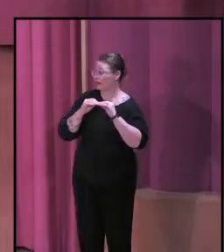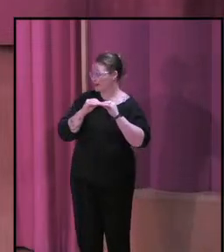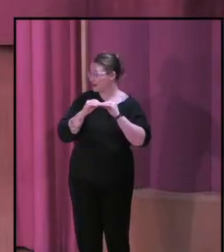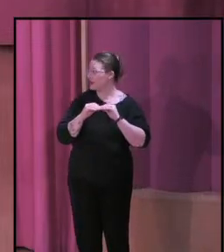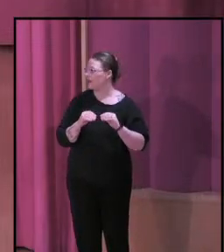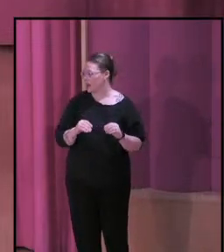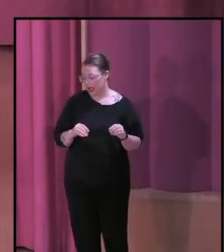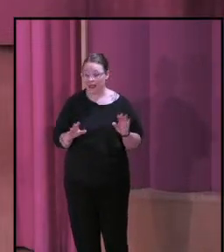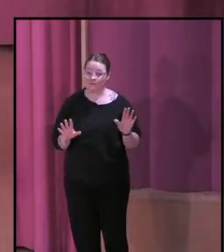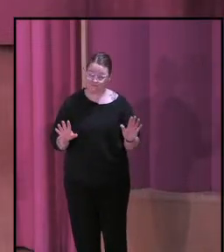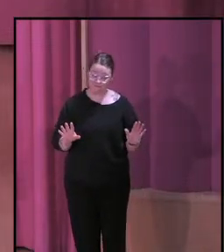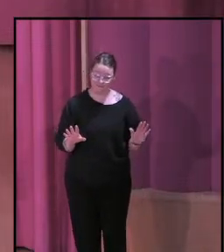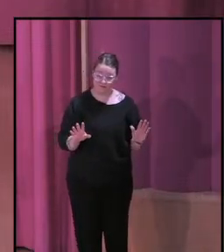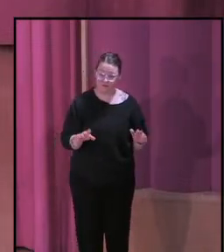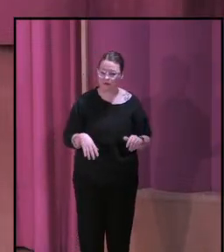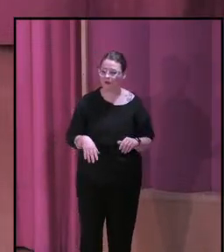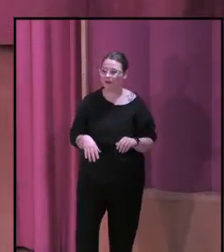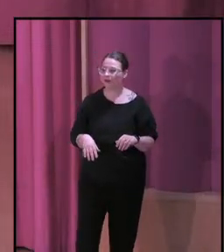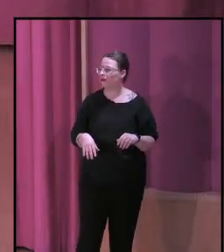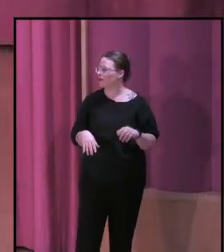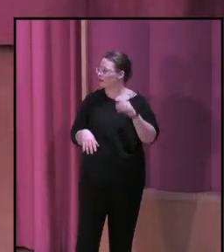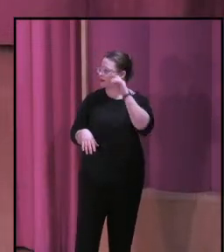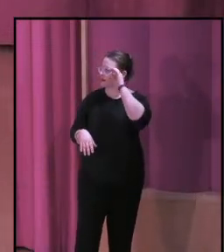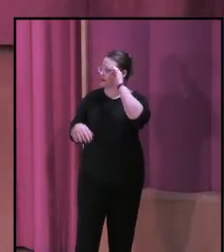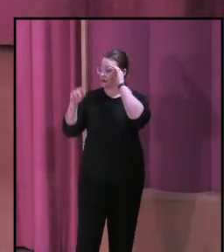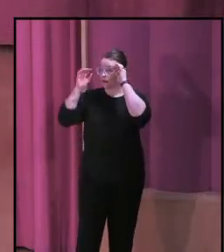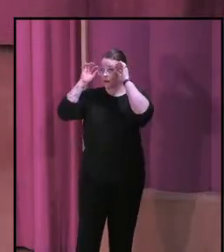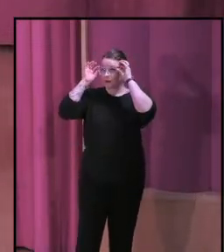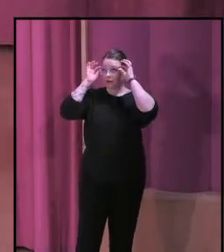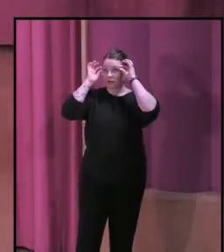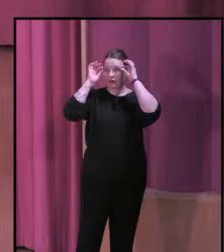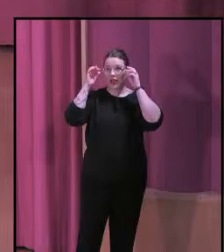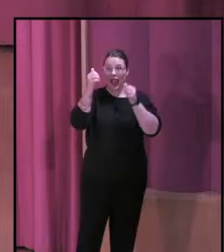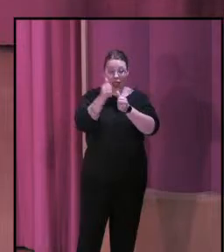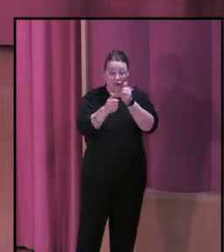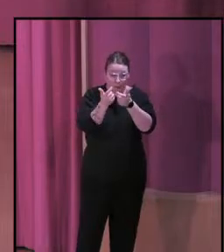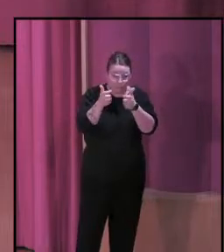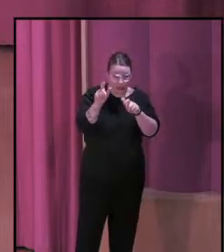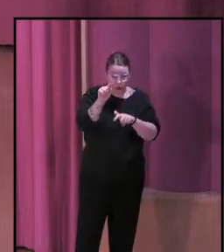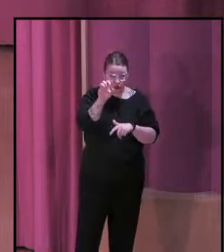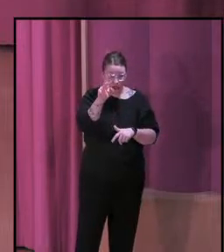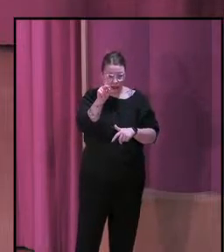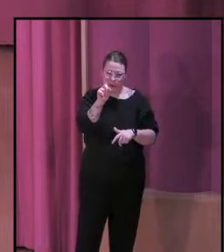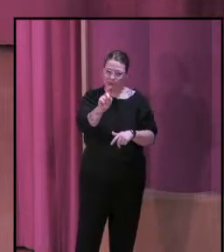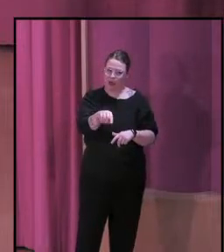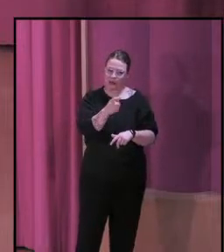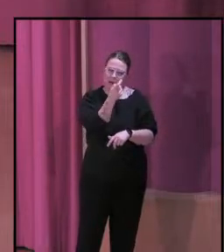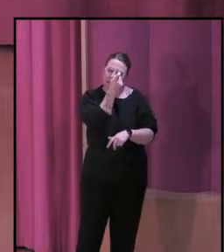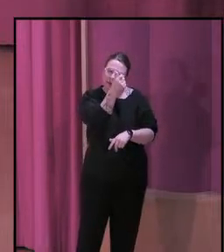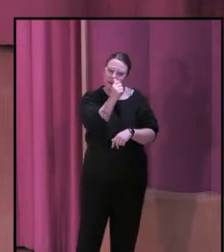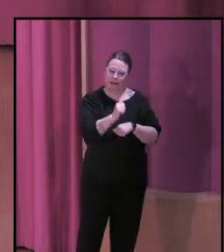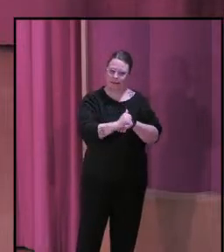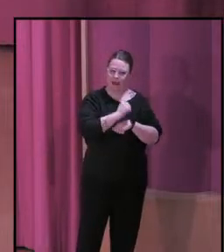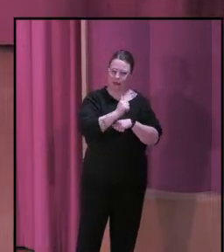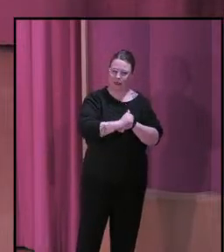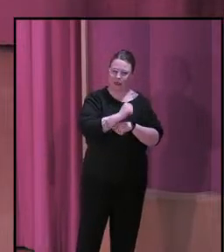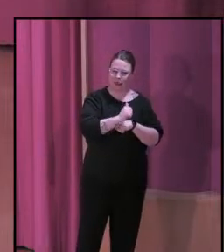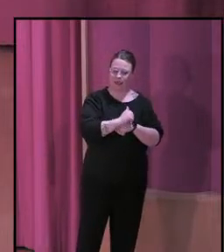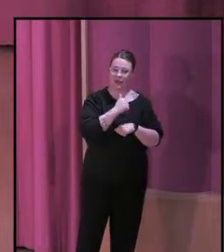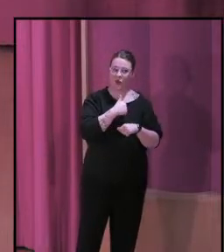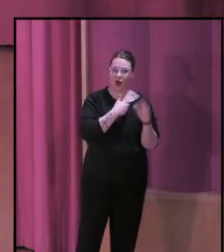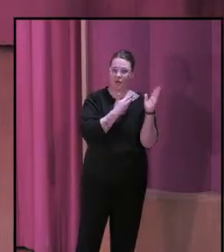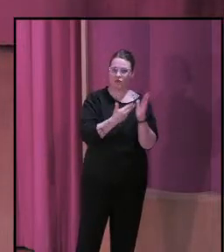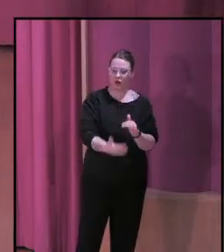Every big trick has to have an element of danger. So I brought with me to the Rotunda today the